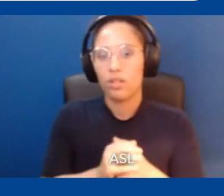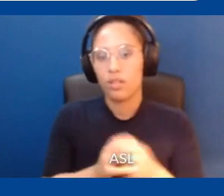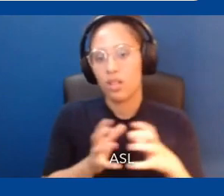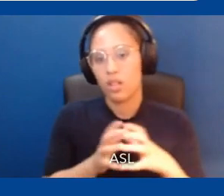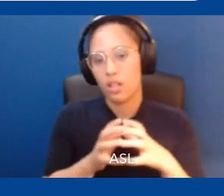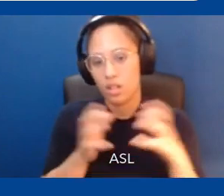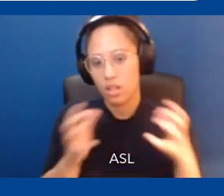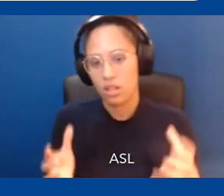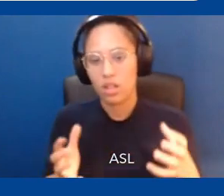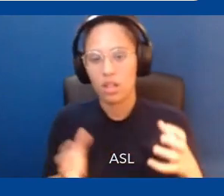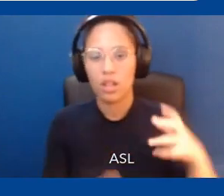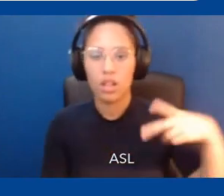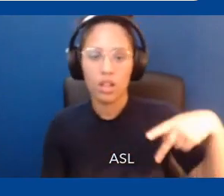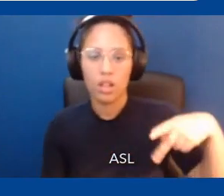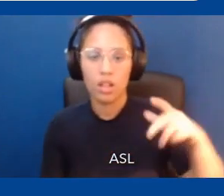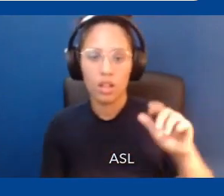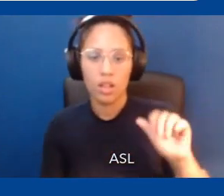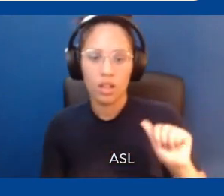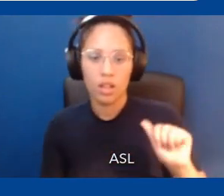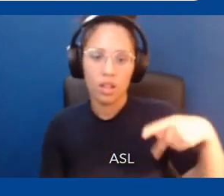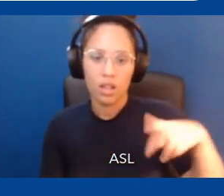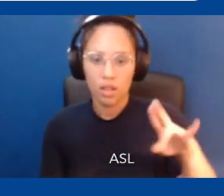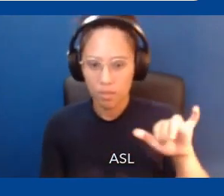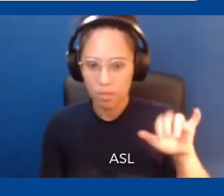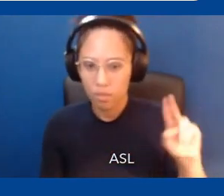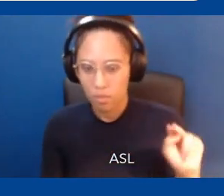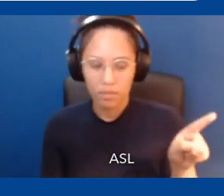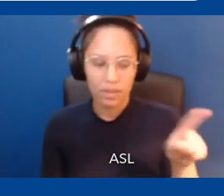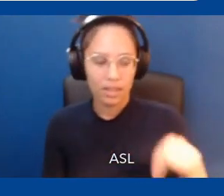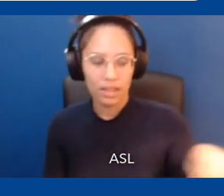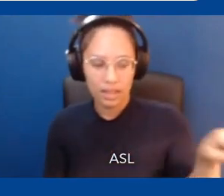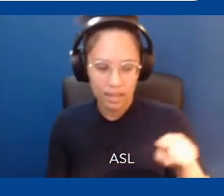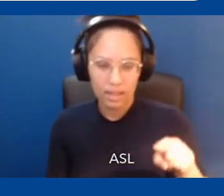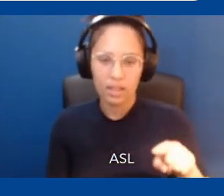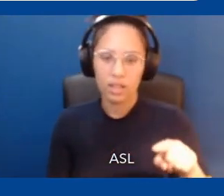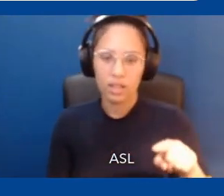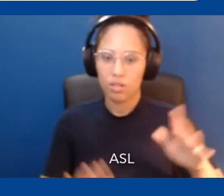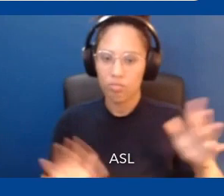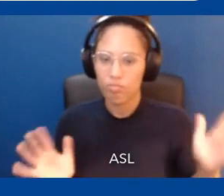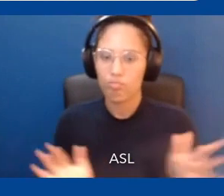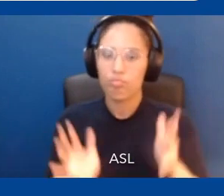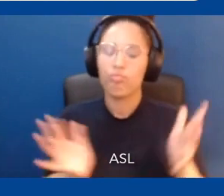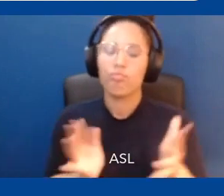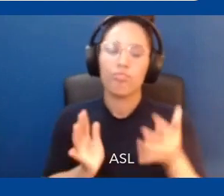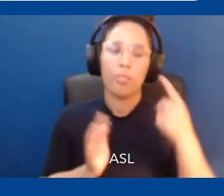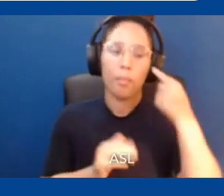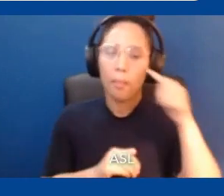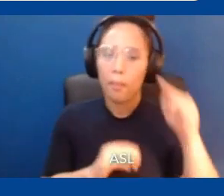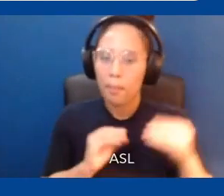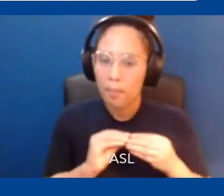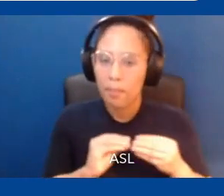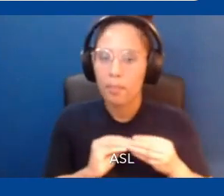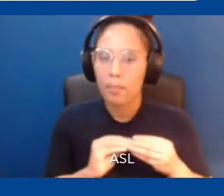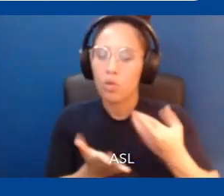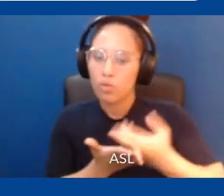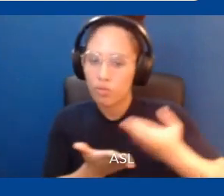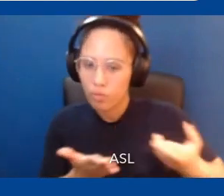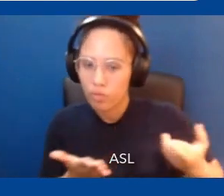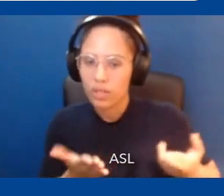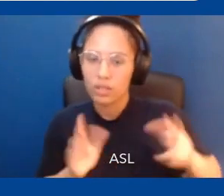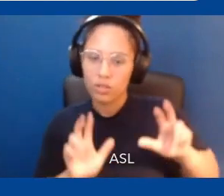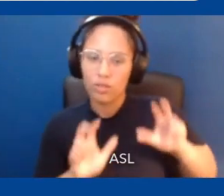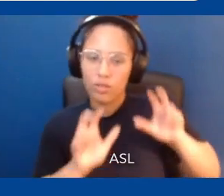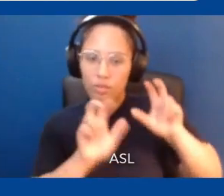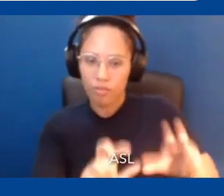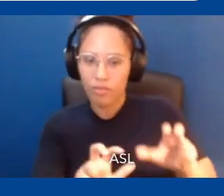actually push for more work or resources invested on the translation